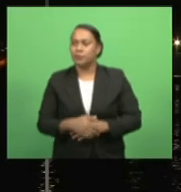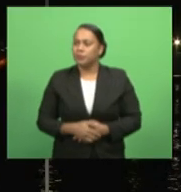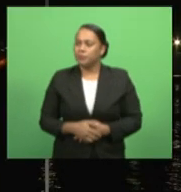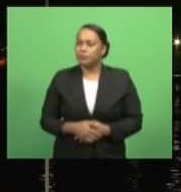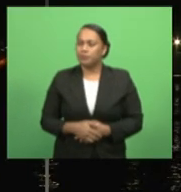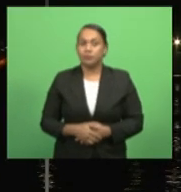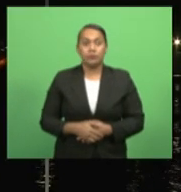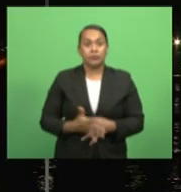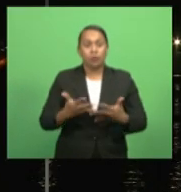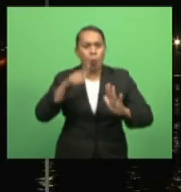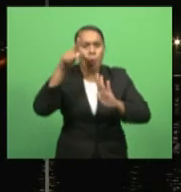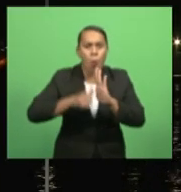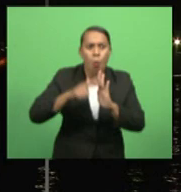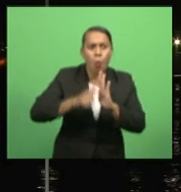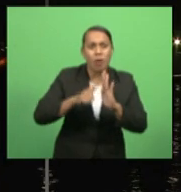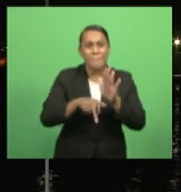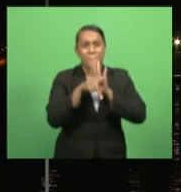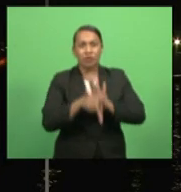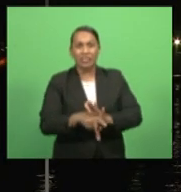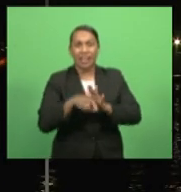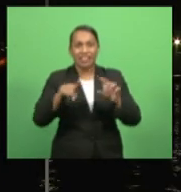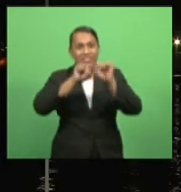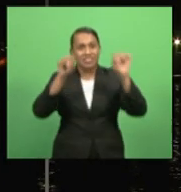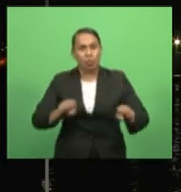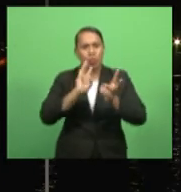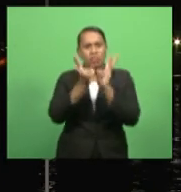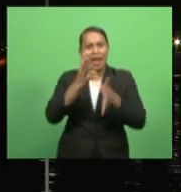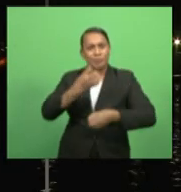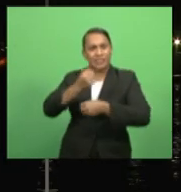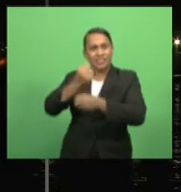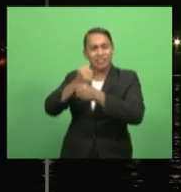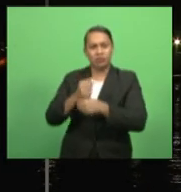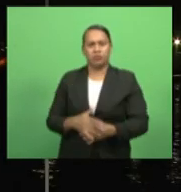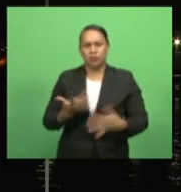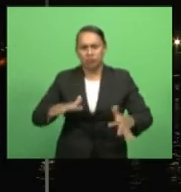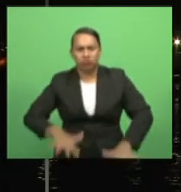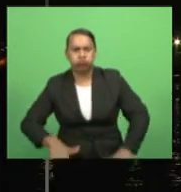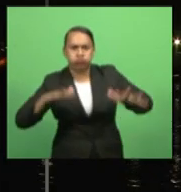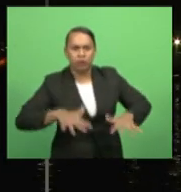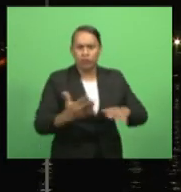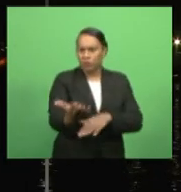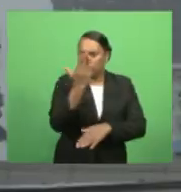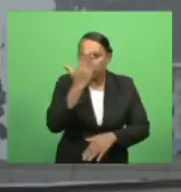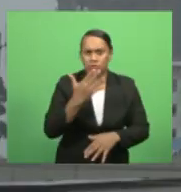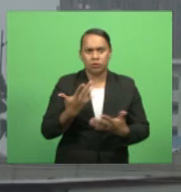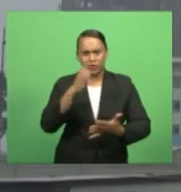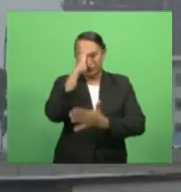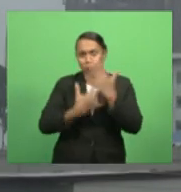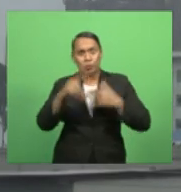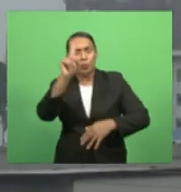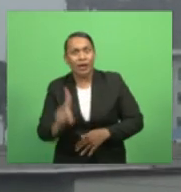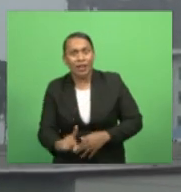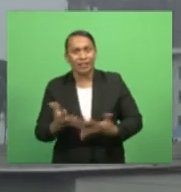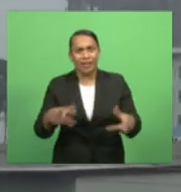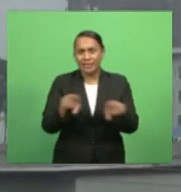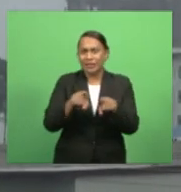is continuing to affect Fiji, and this was evident with the heavy rain and flash flooding experienced today. Some roads remain